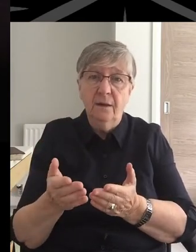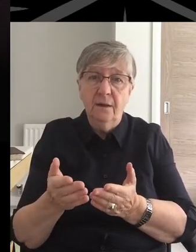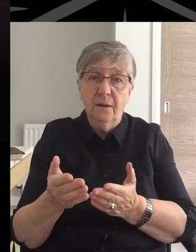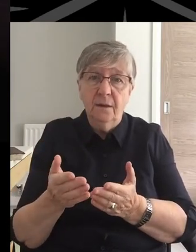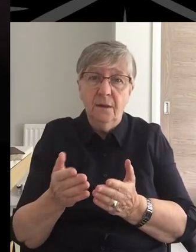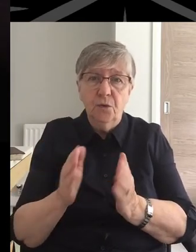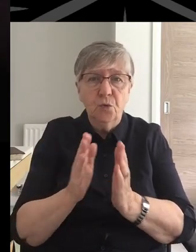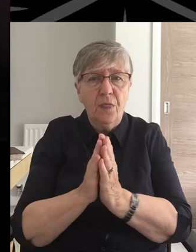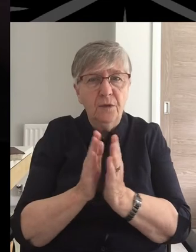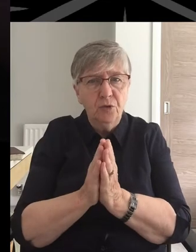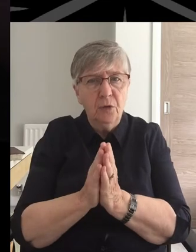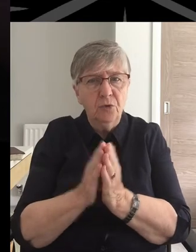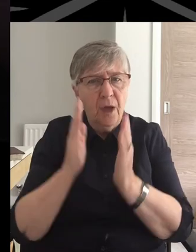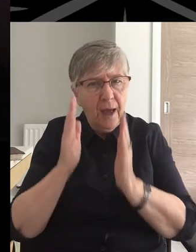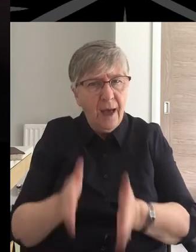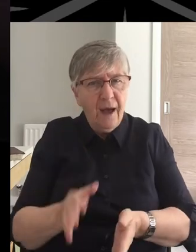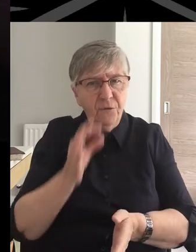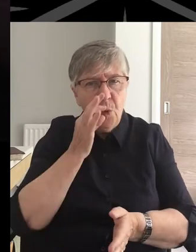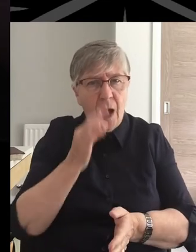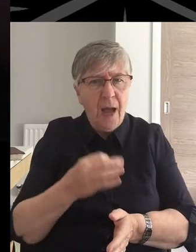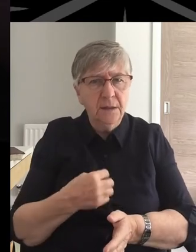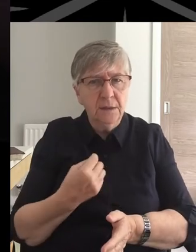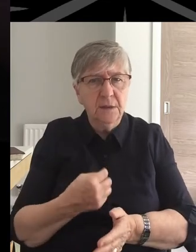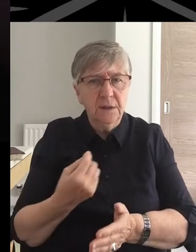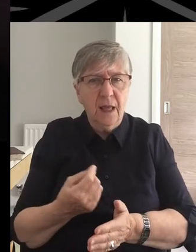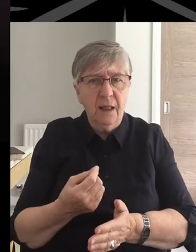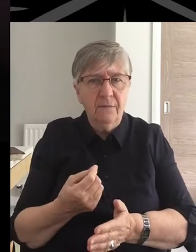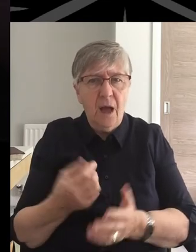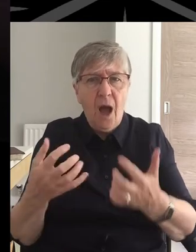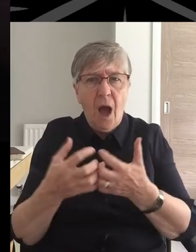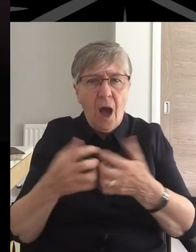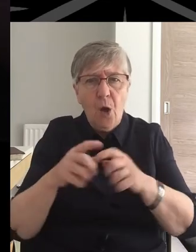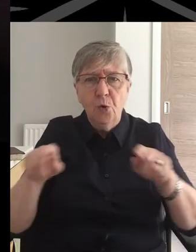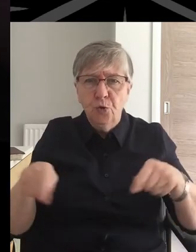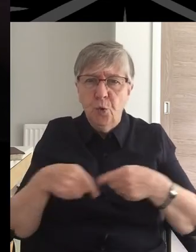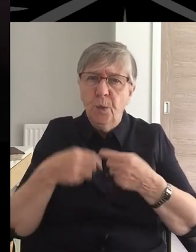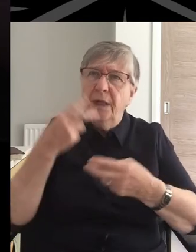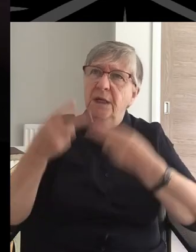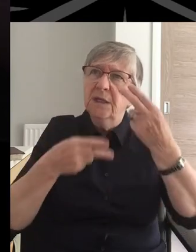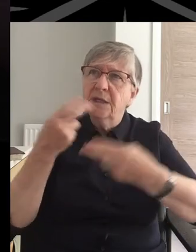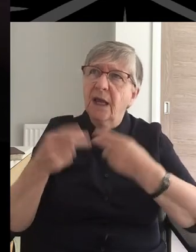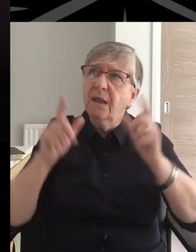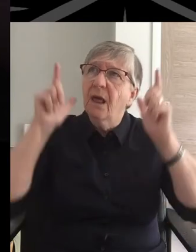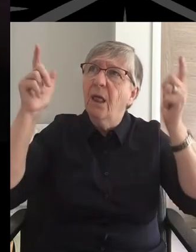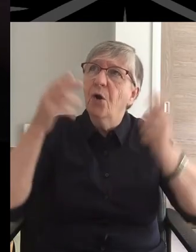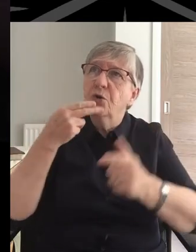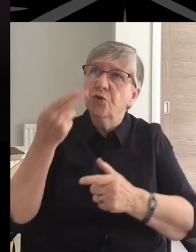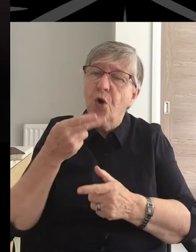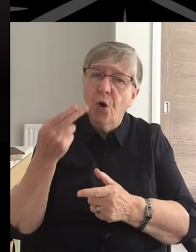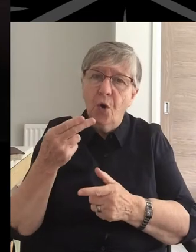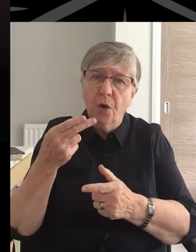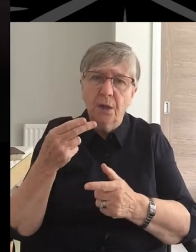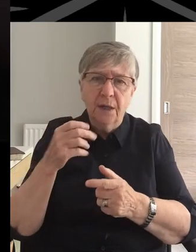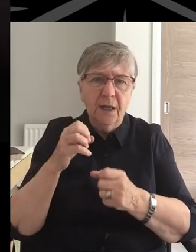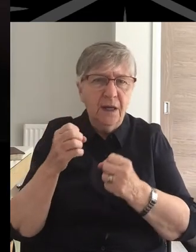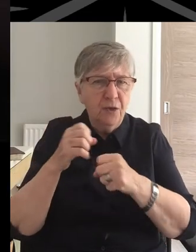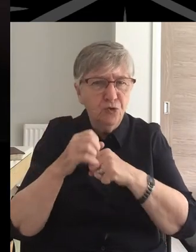And so the church has to ask itself, how do we sing the Lord's song in a strange land?